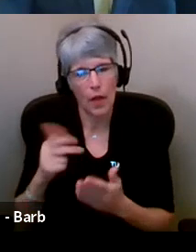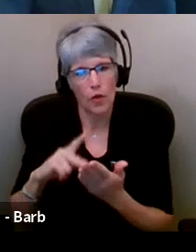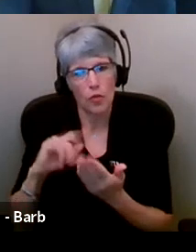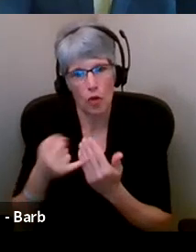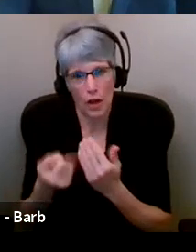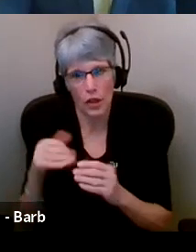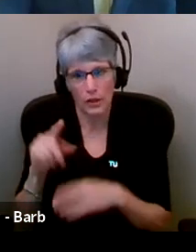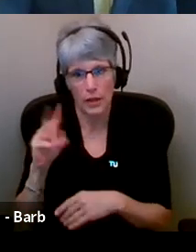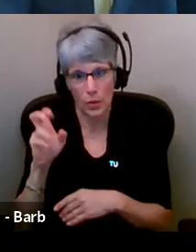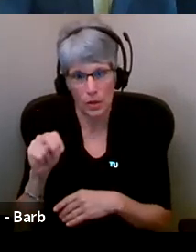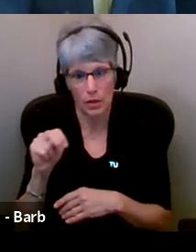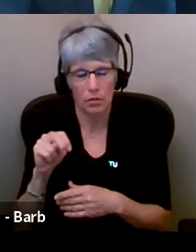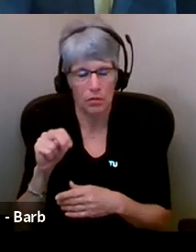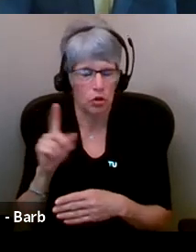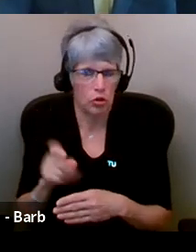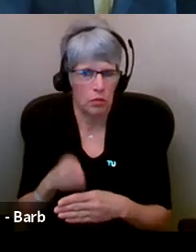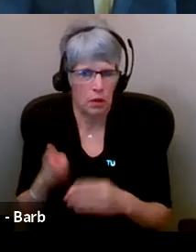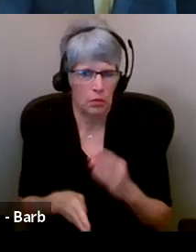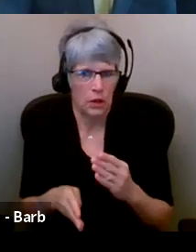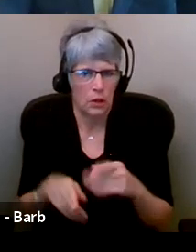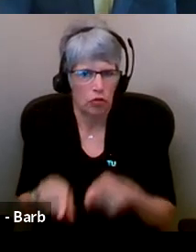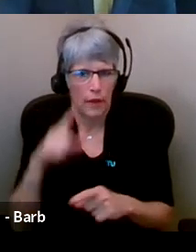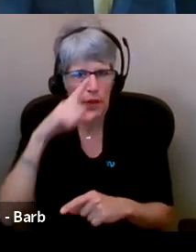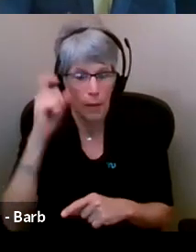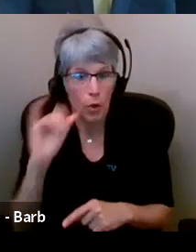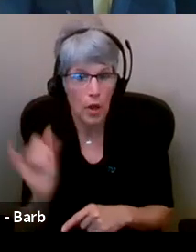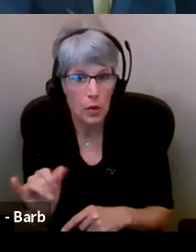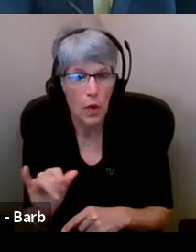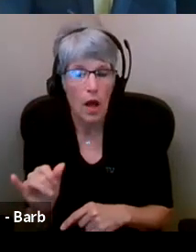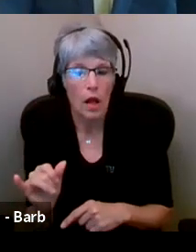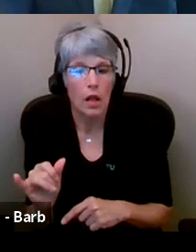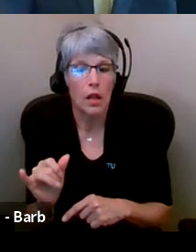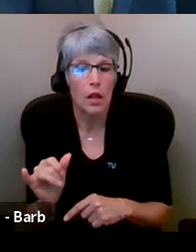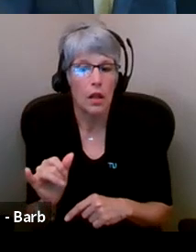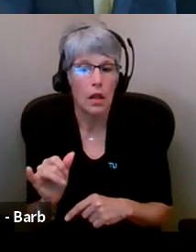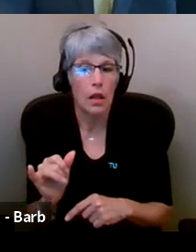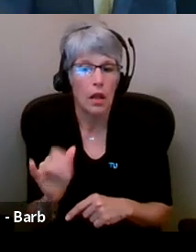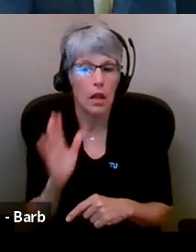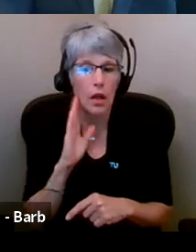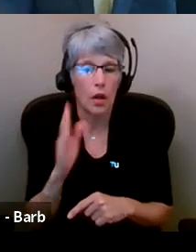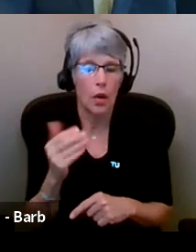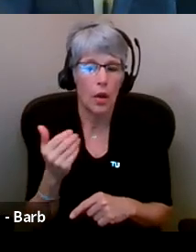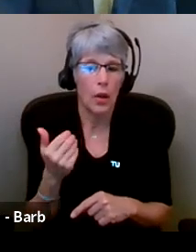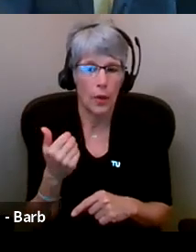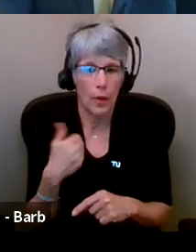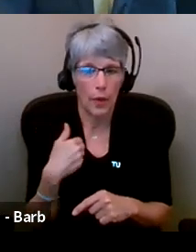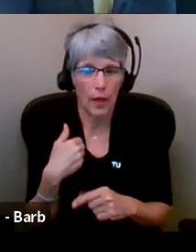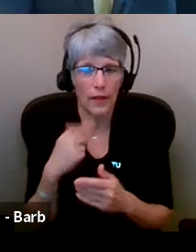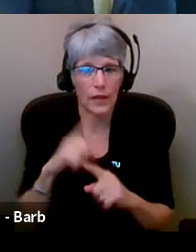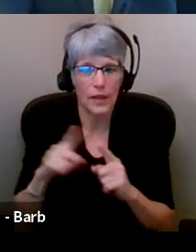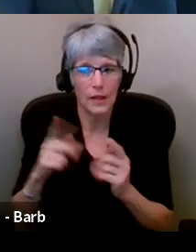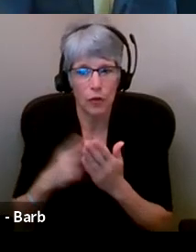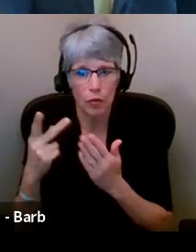That is scheduled to be completed this summer as well. And we will have SPAR in the entrepreneurial program, SPAR moving into